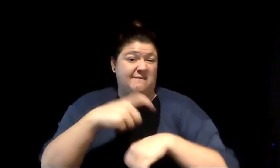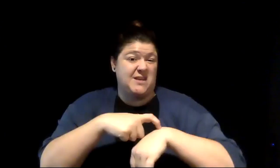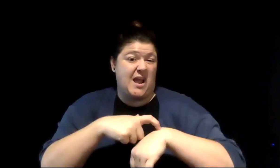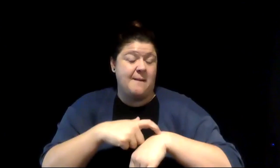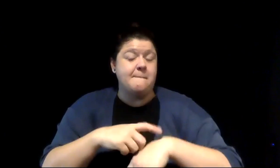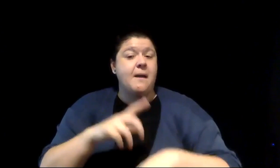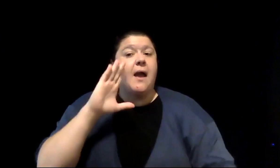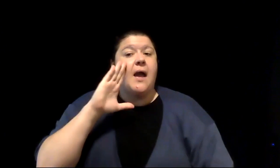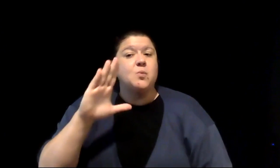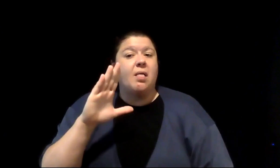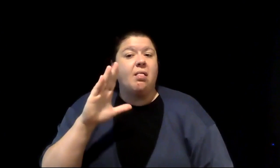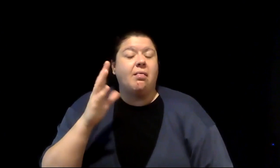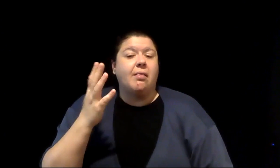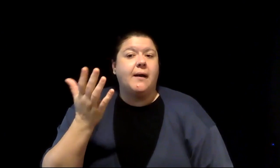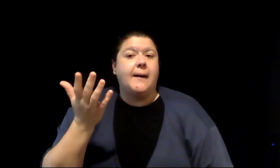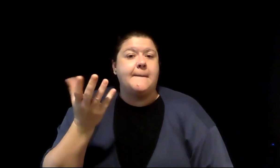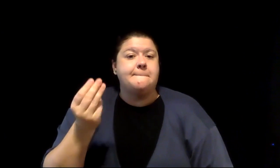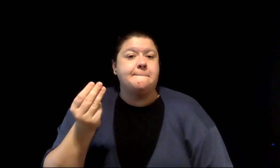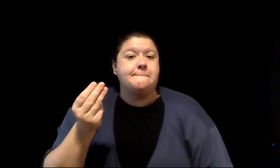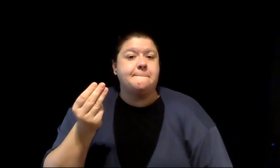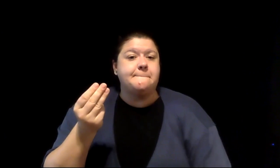I